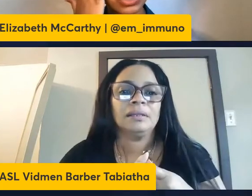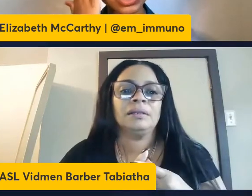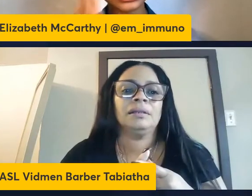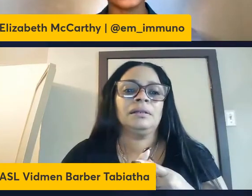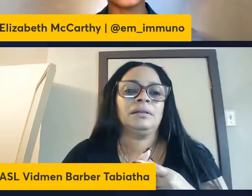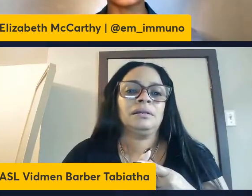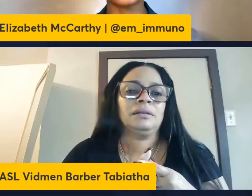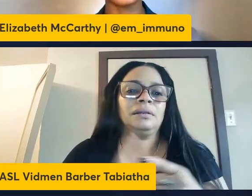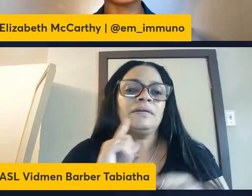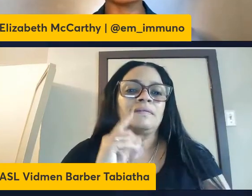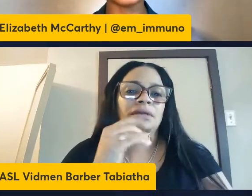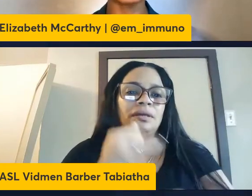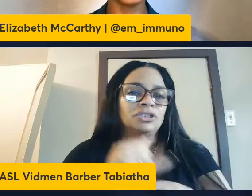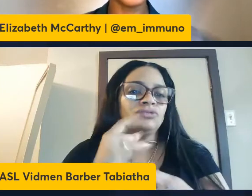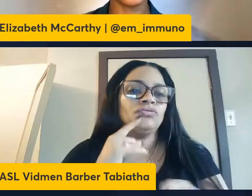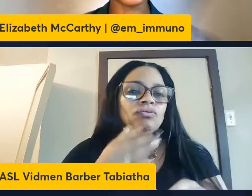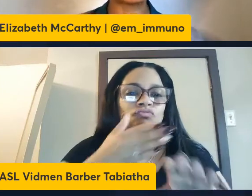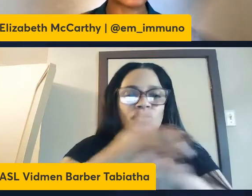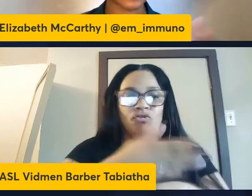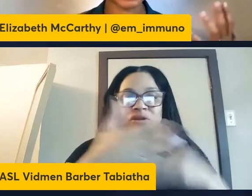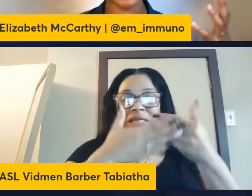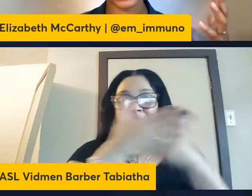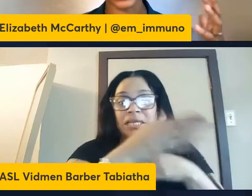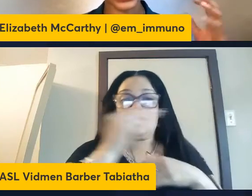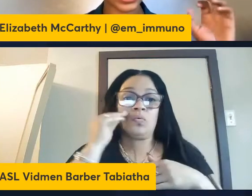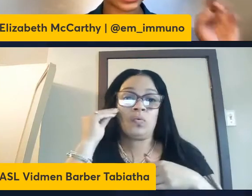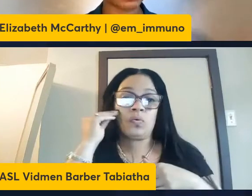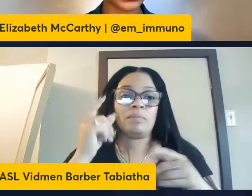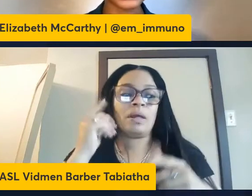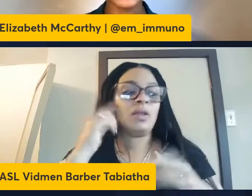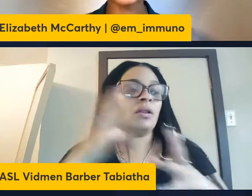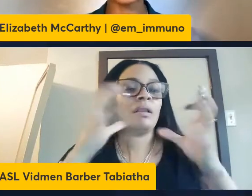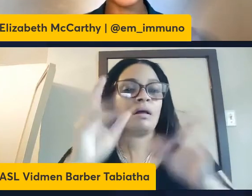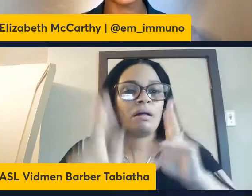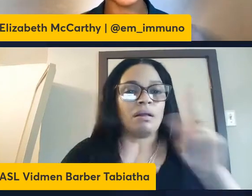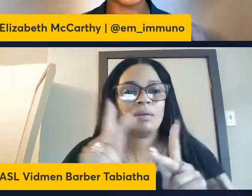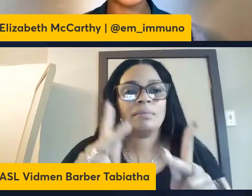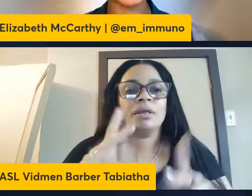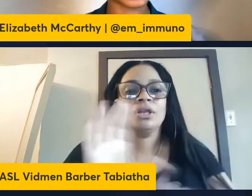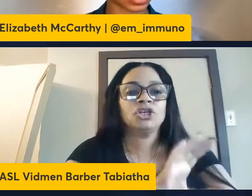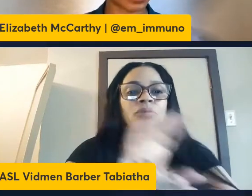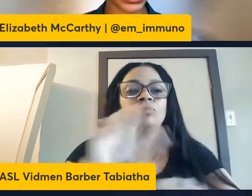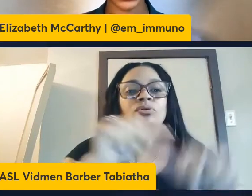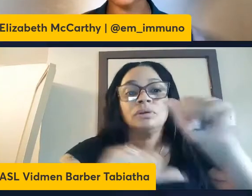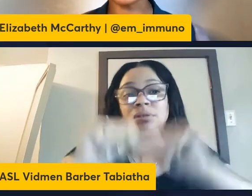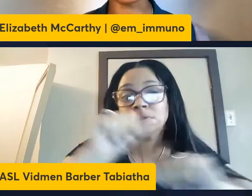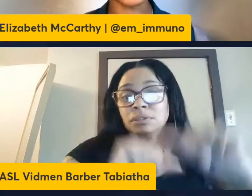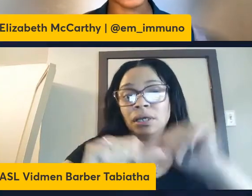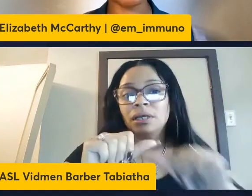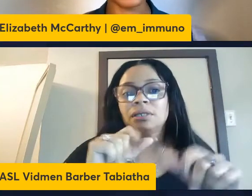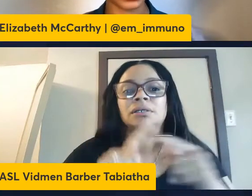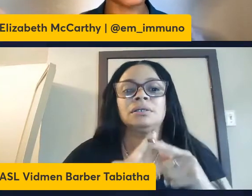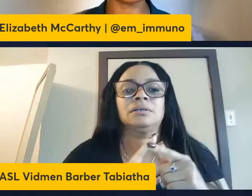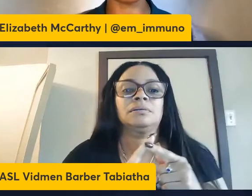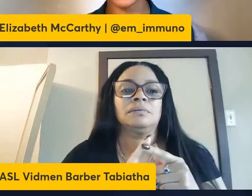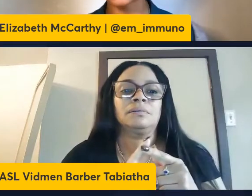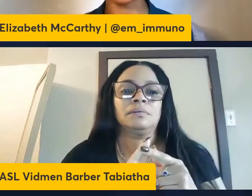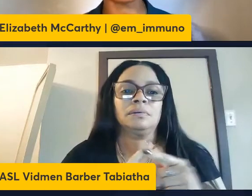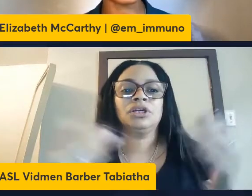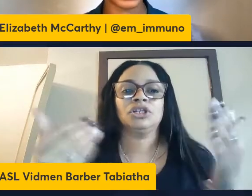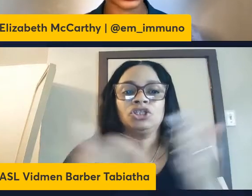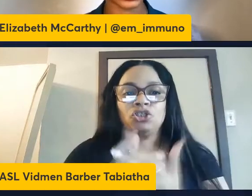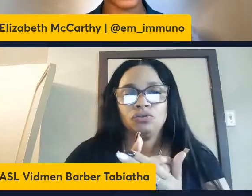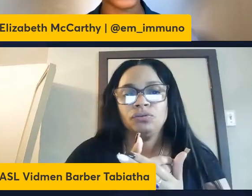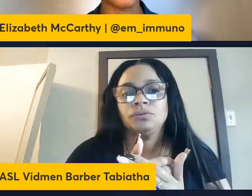the institution just across from me. I know a lot of people in computer science PhD programs and computational biology, the new